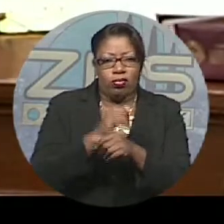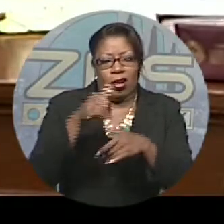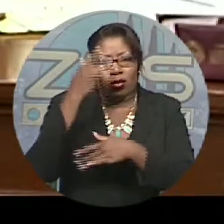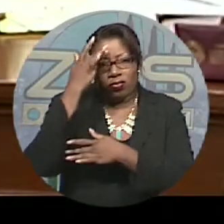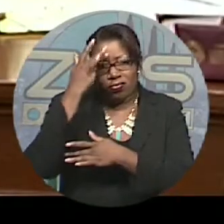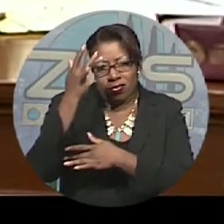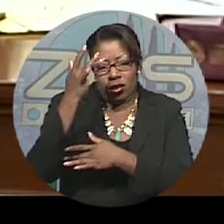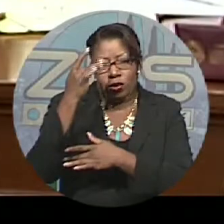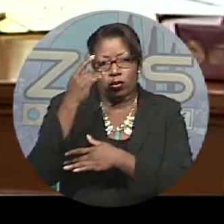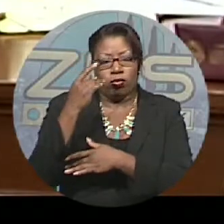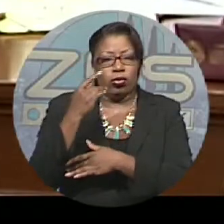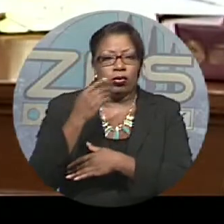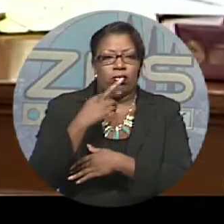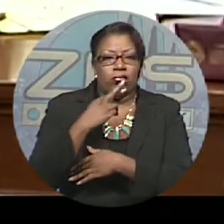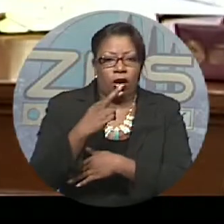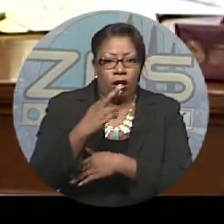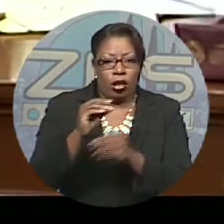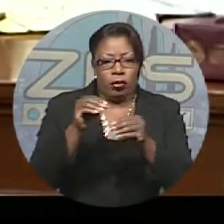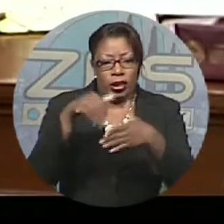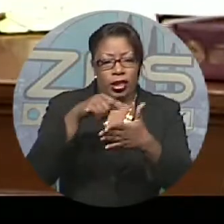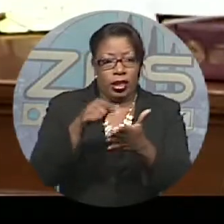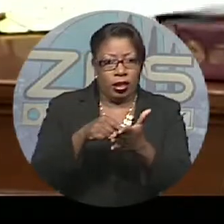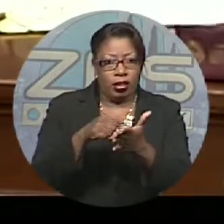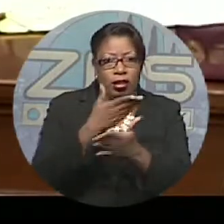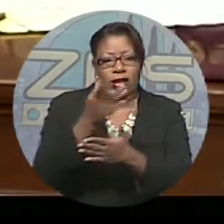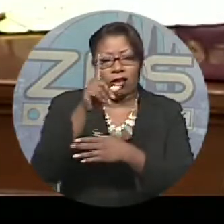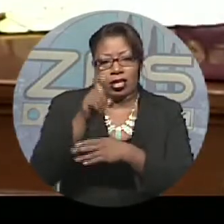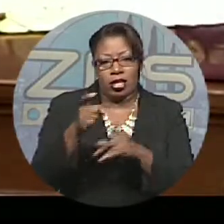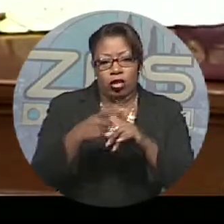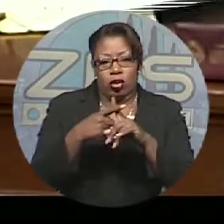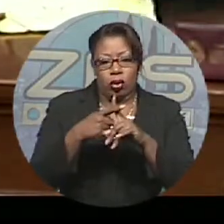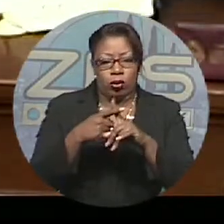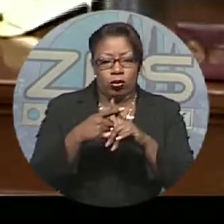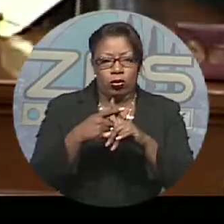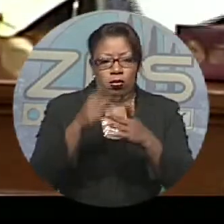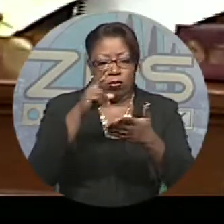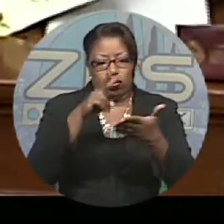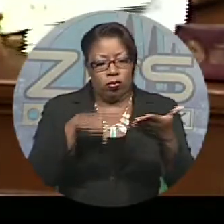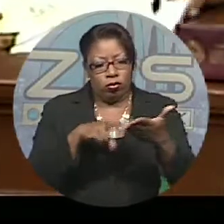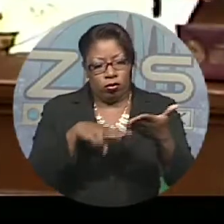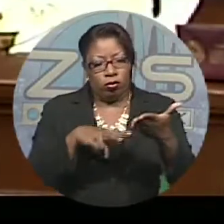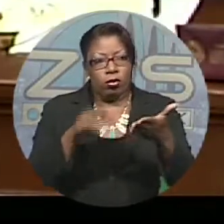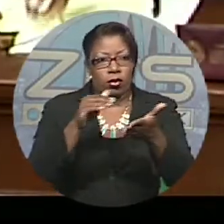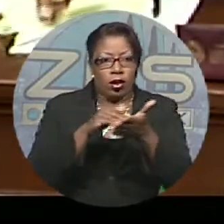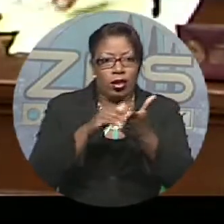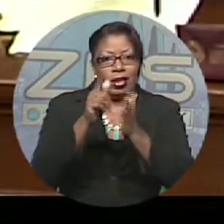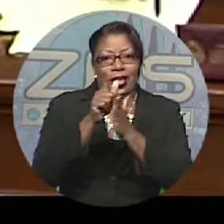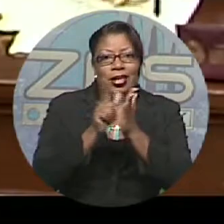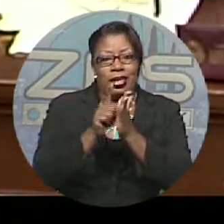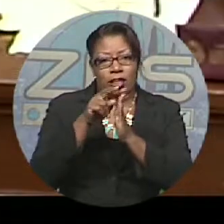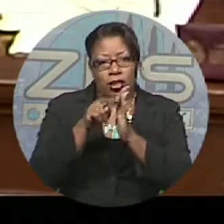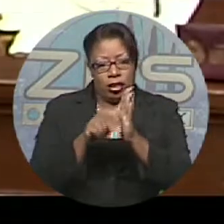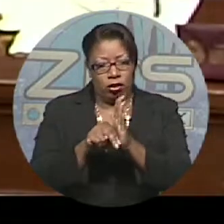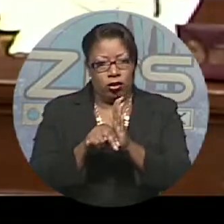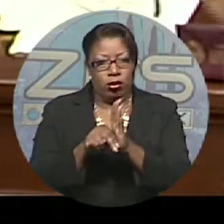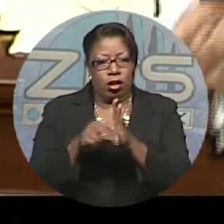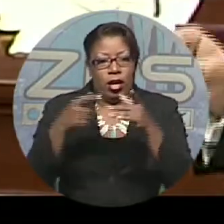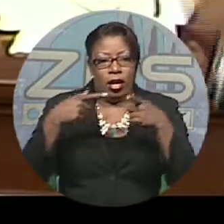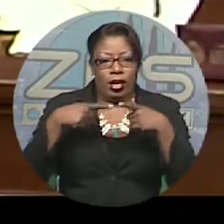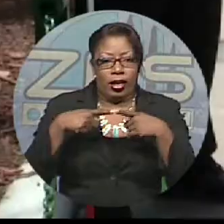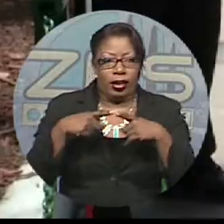we were, that there's going to be a need to examine the legislation and allow